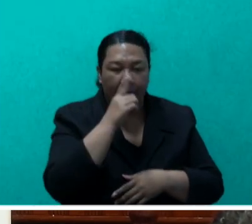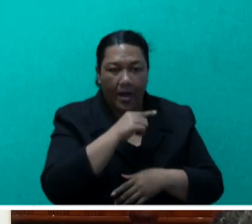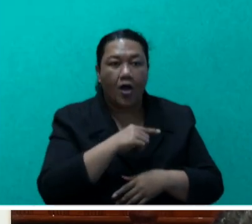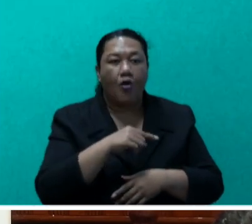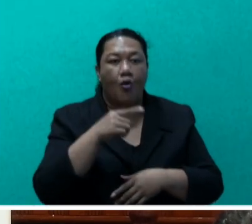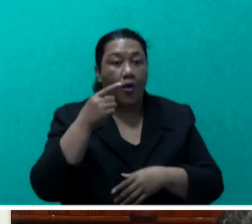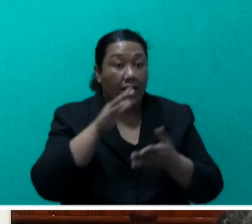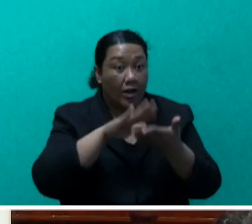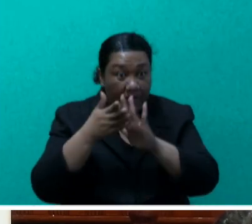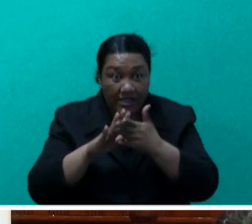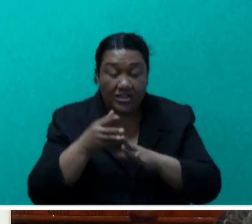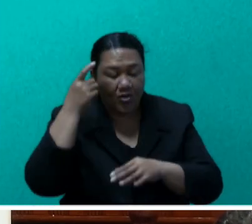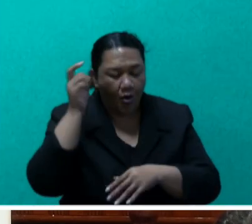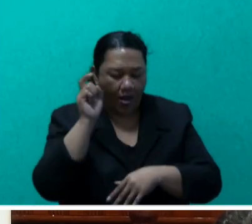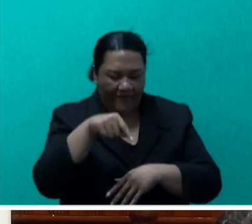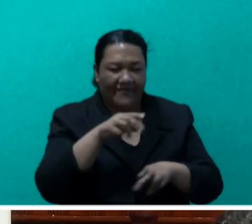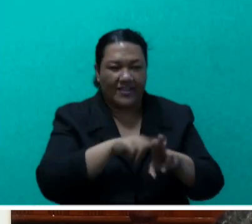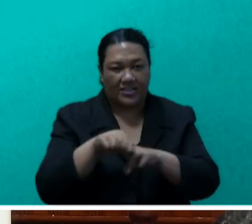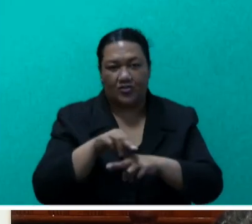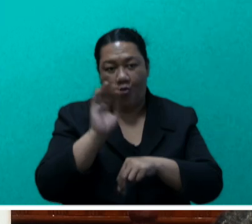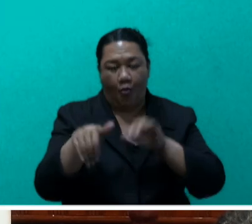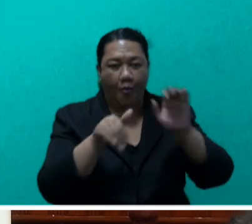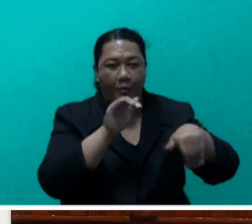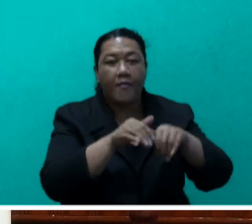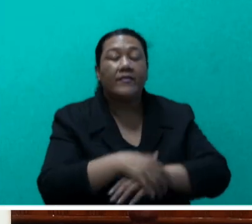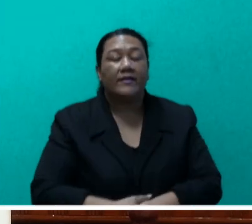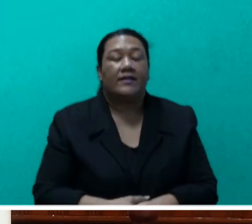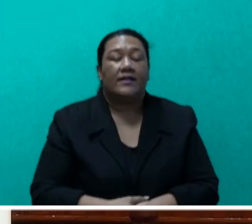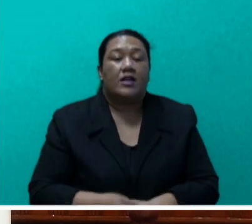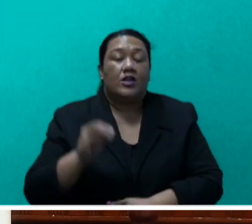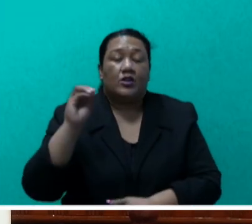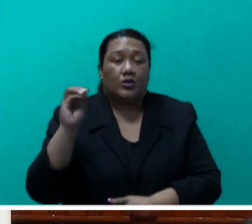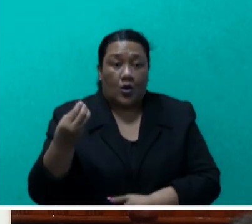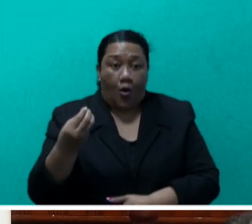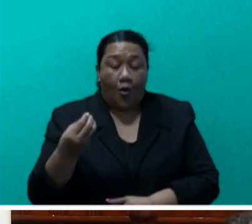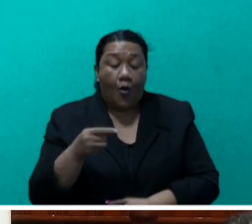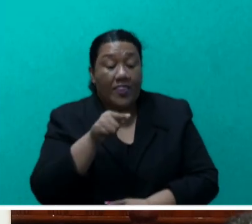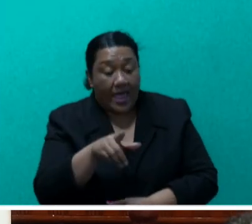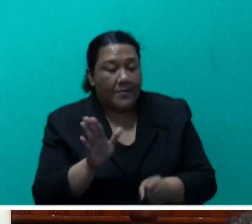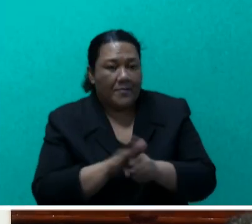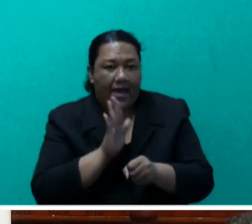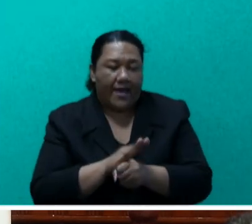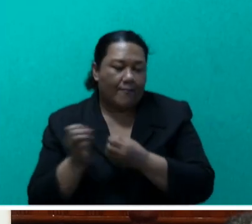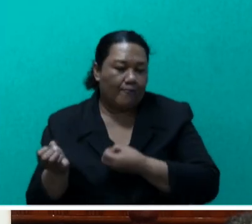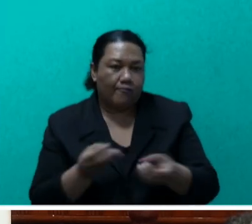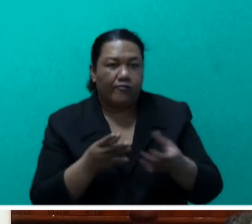It looks at techniques and making of cultural treasure such as